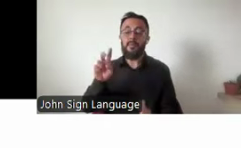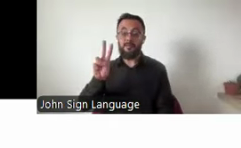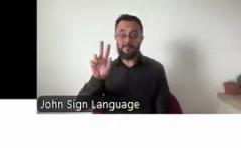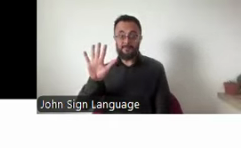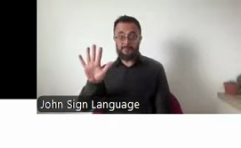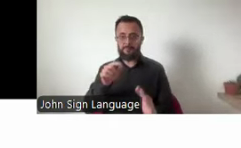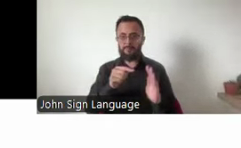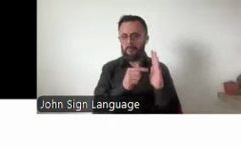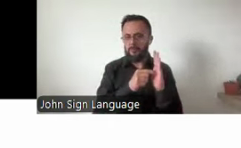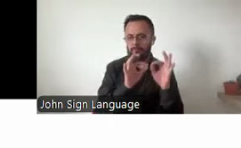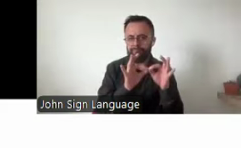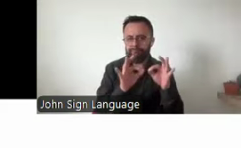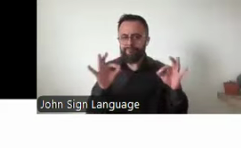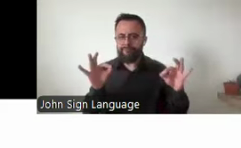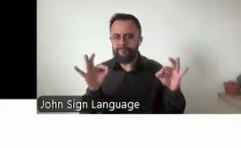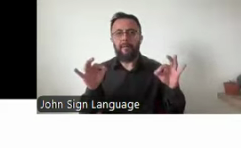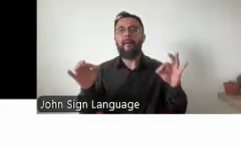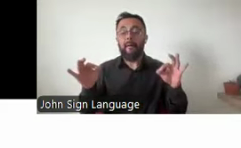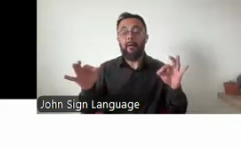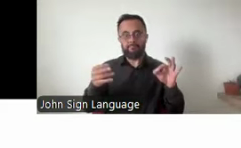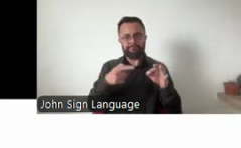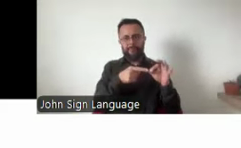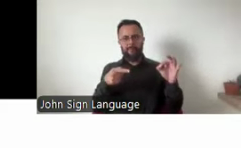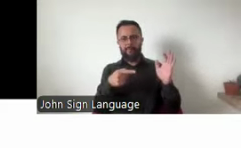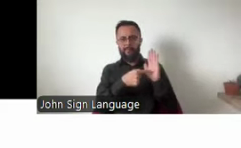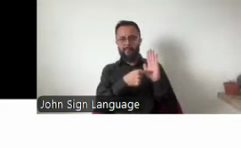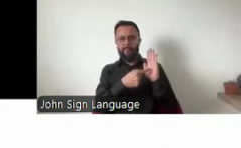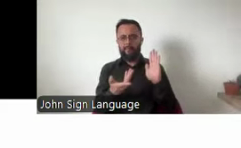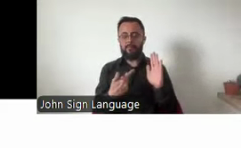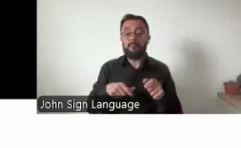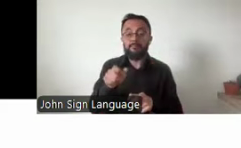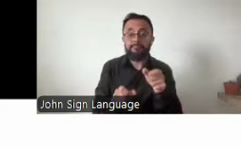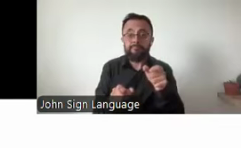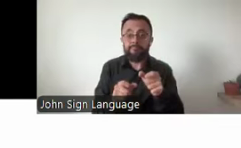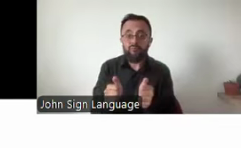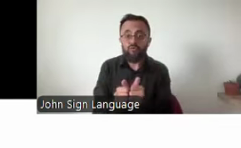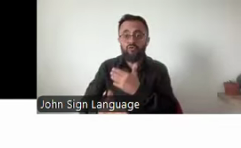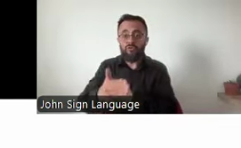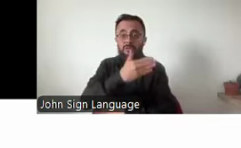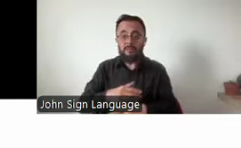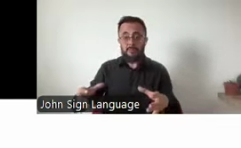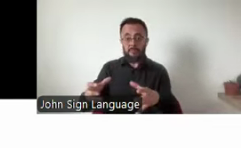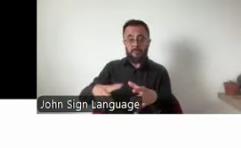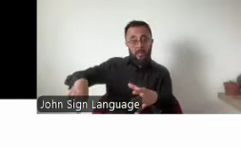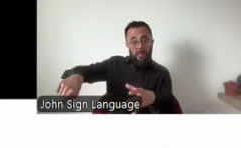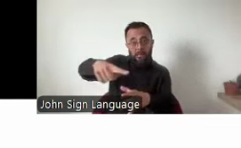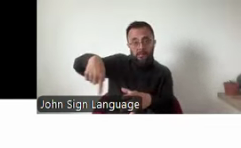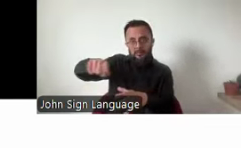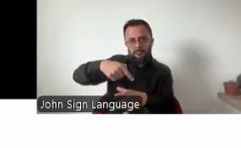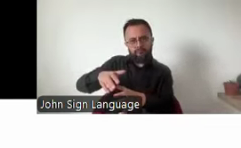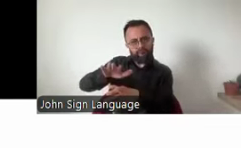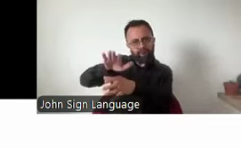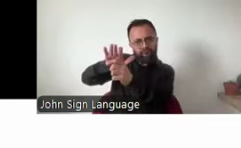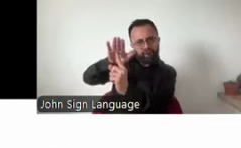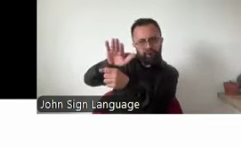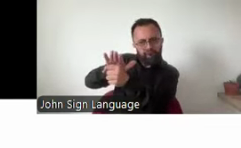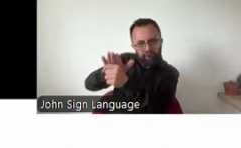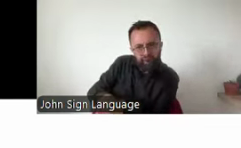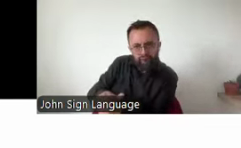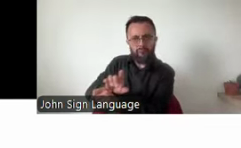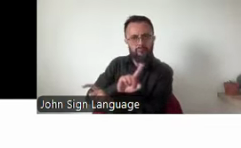without discrimination as a key right. So we were making progress, we were in